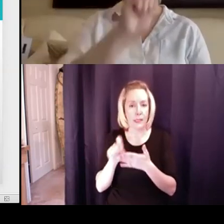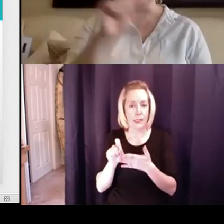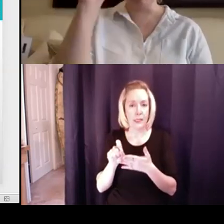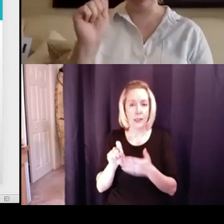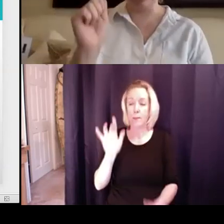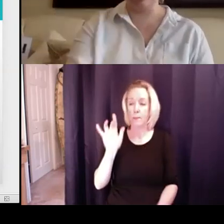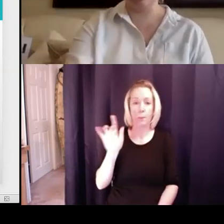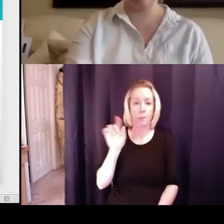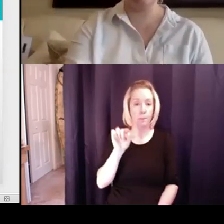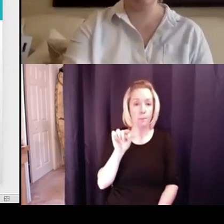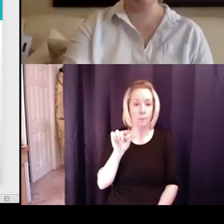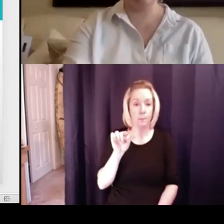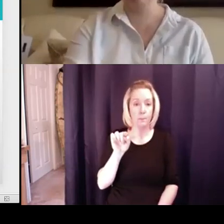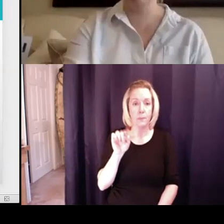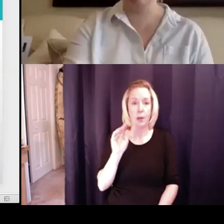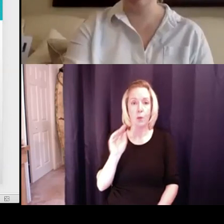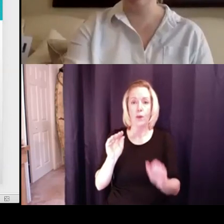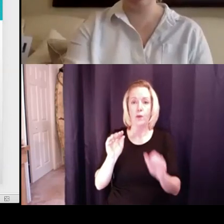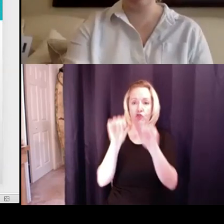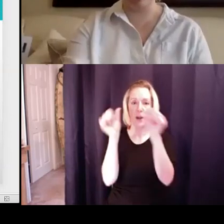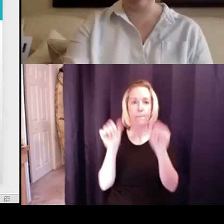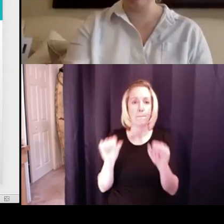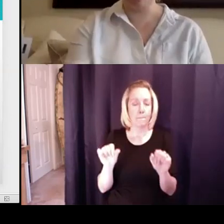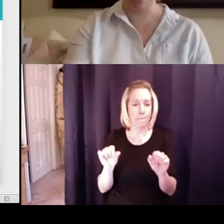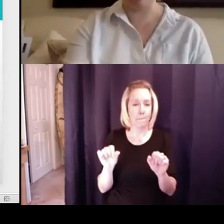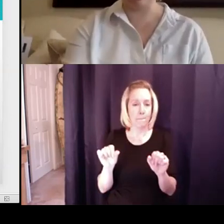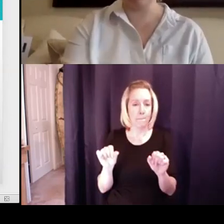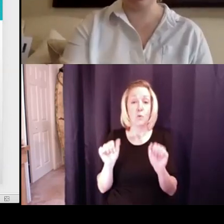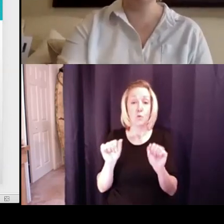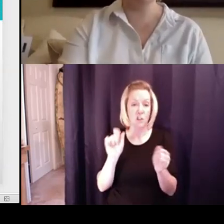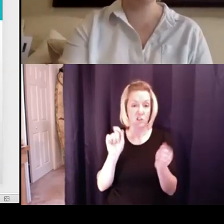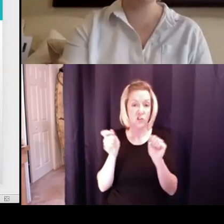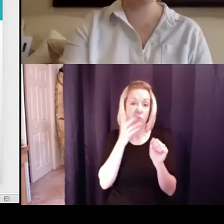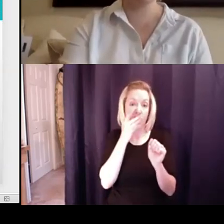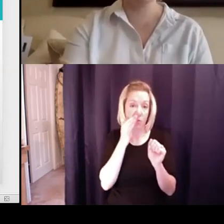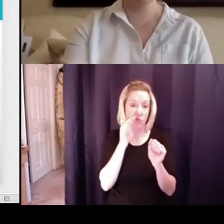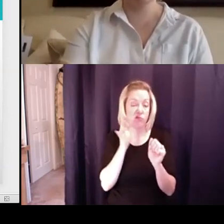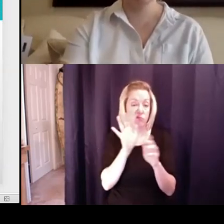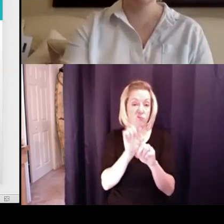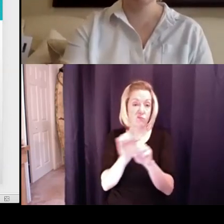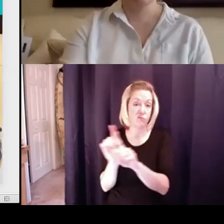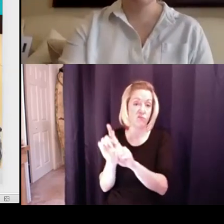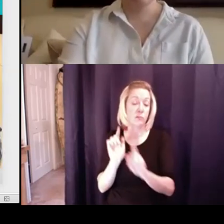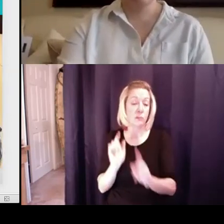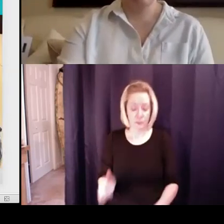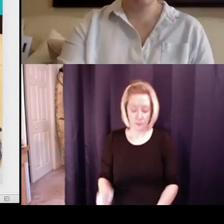feature, and it does a nice highlight of it in the color that you pick. So I picked red.